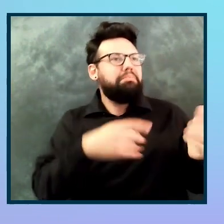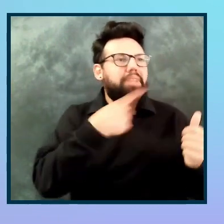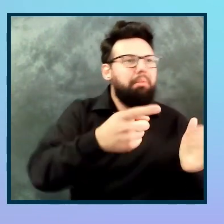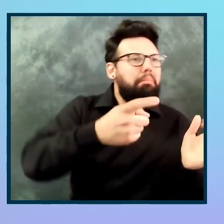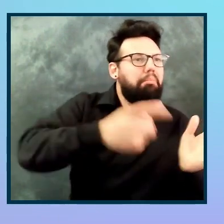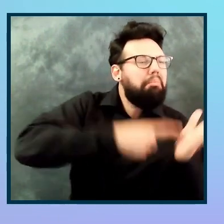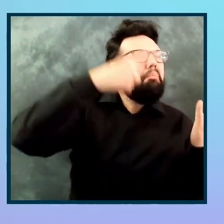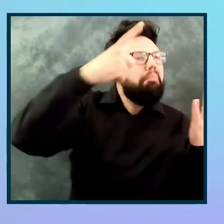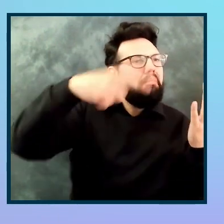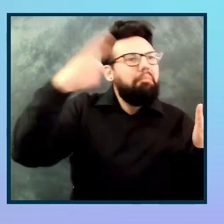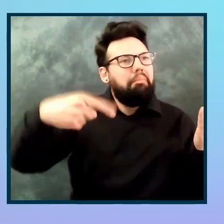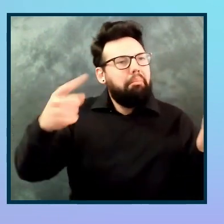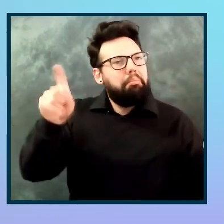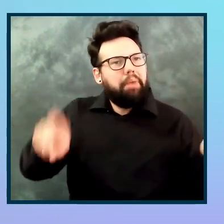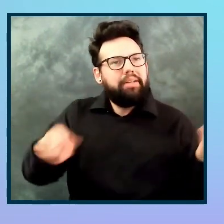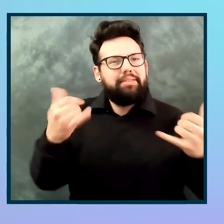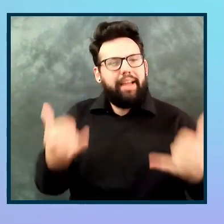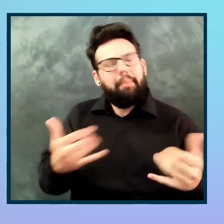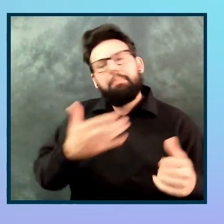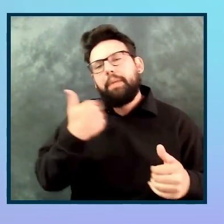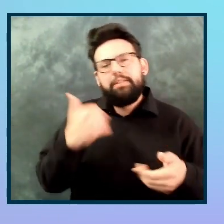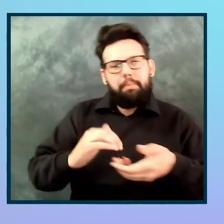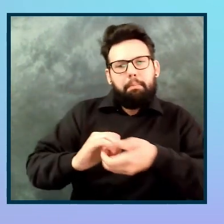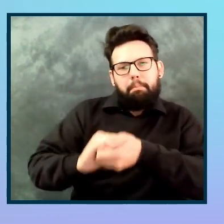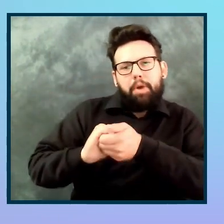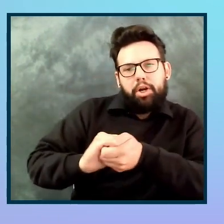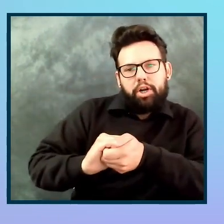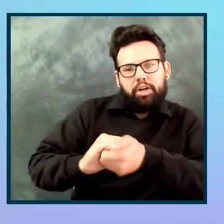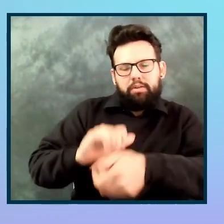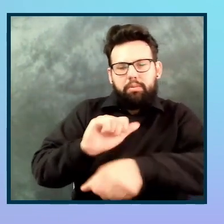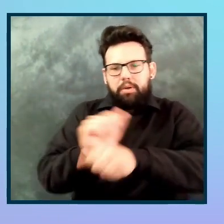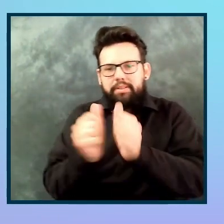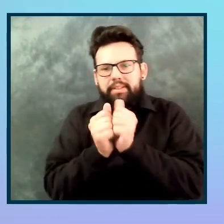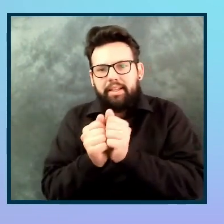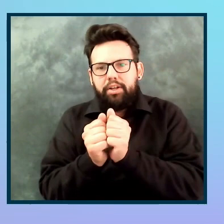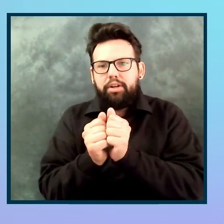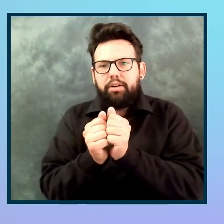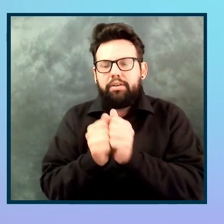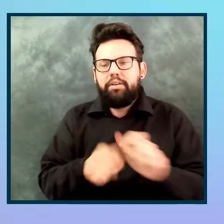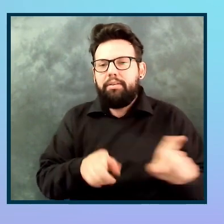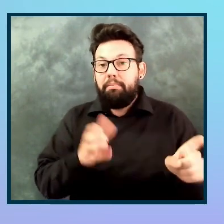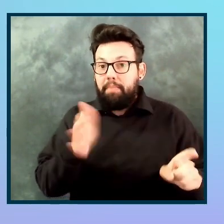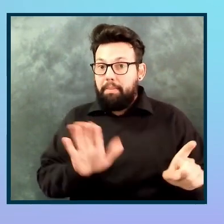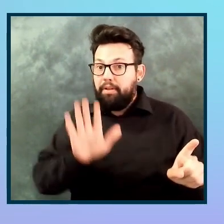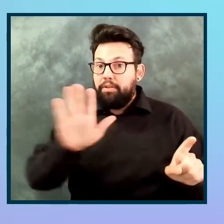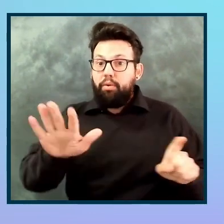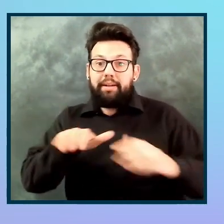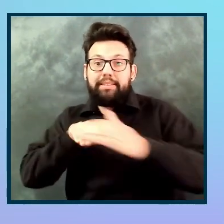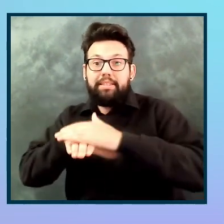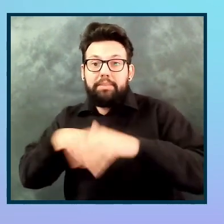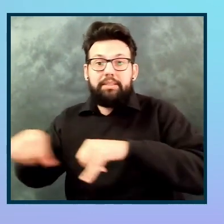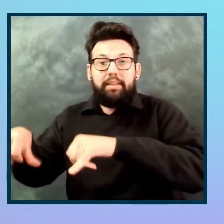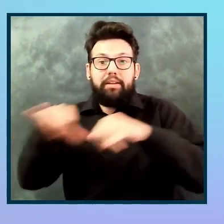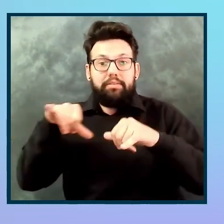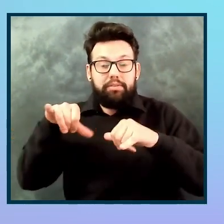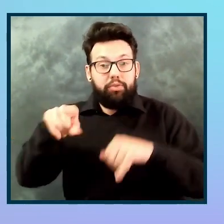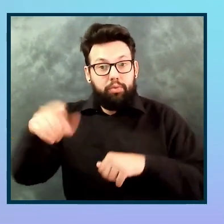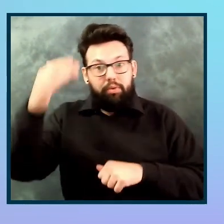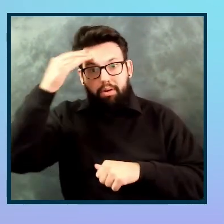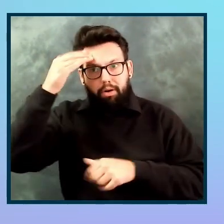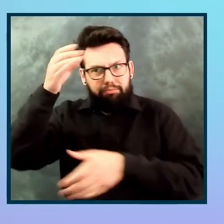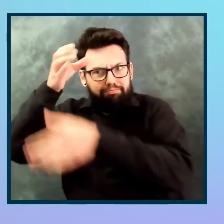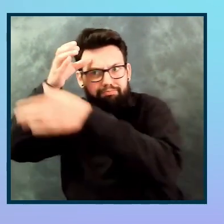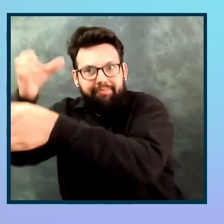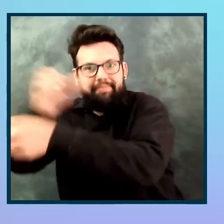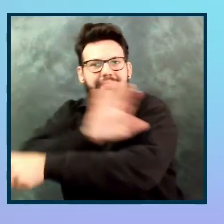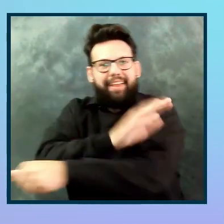best when it's a partnership and you kind of sit together and figure out what makes sense. You know the standards very well. That's what you're good at. They know designing